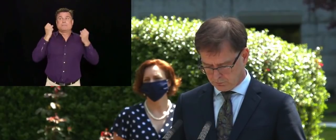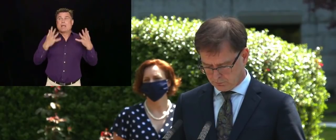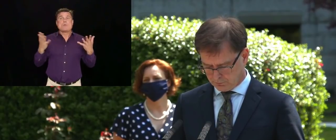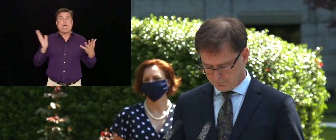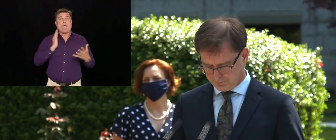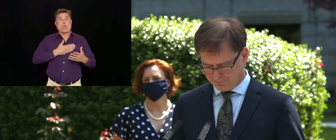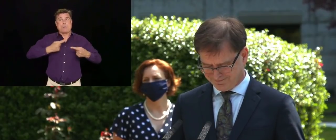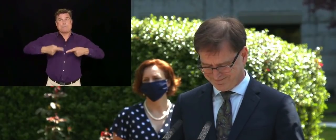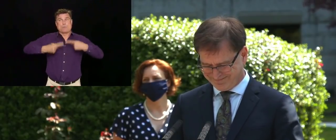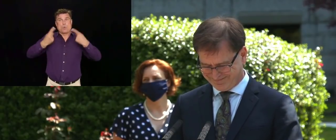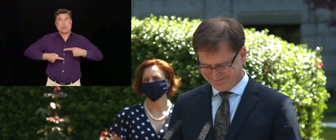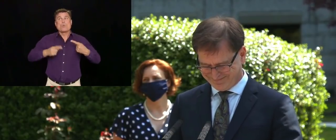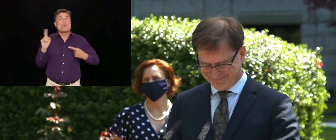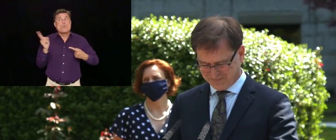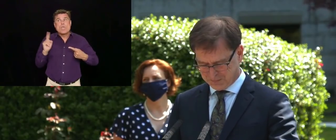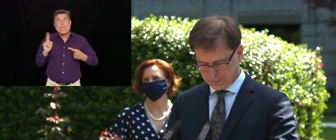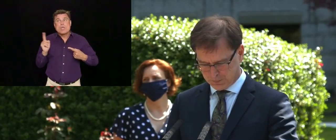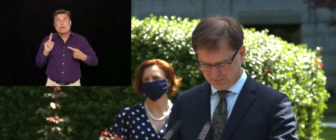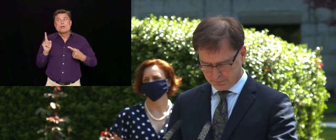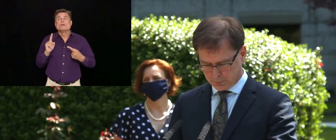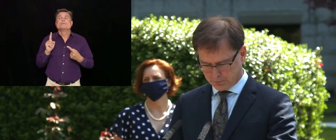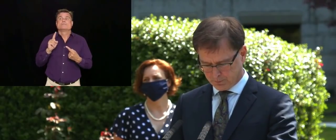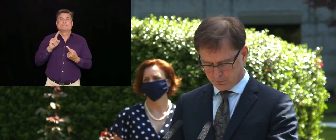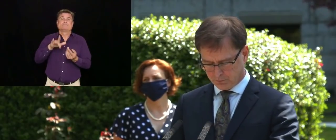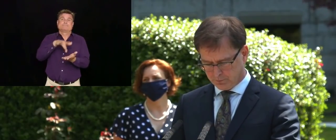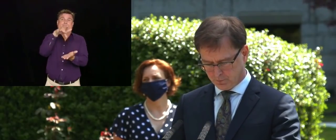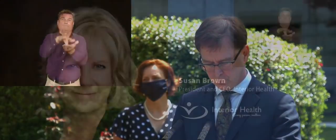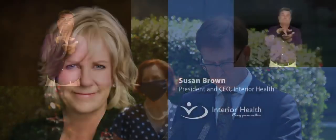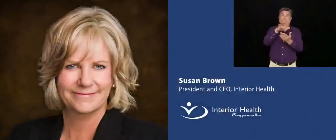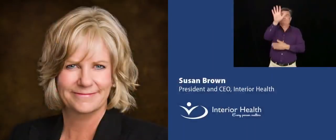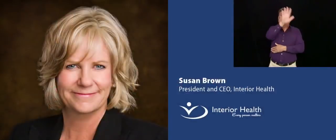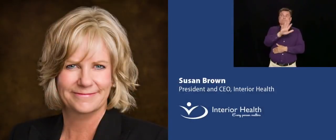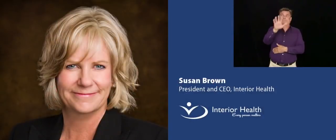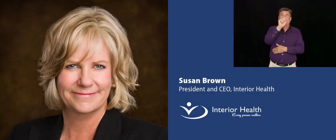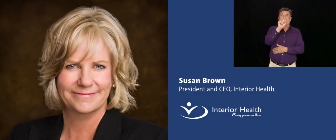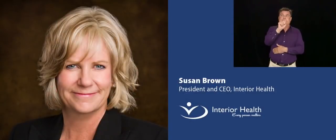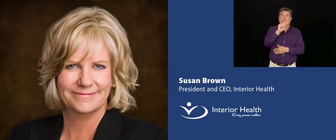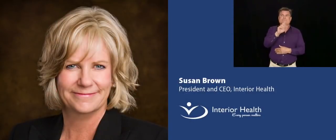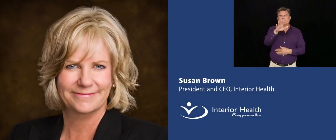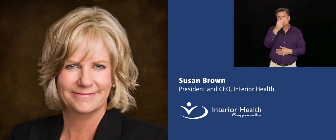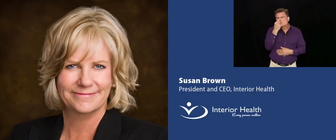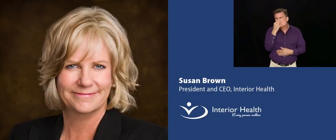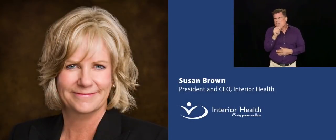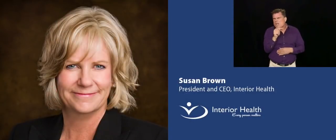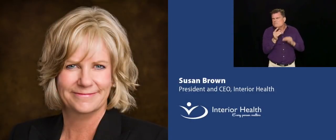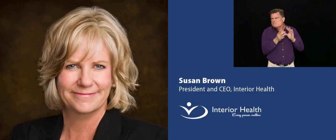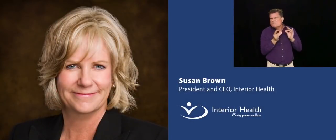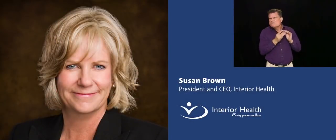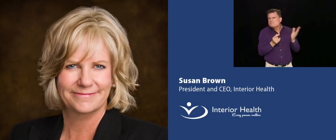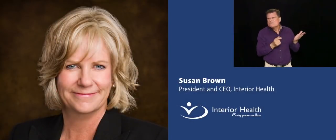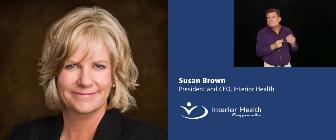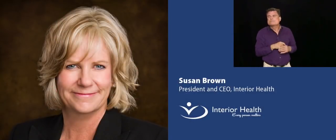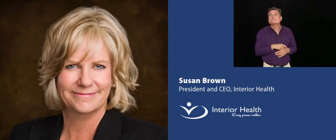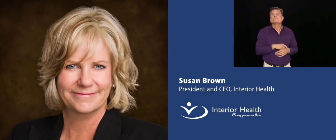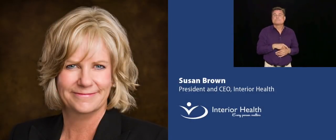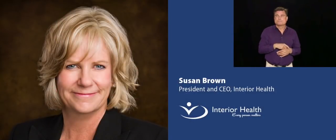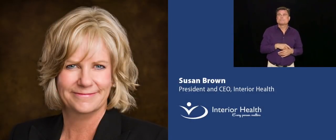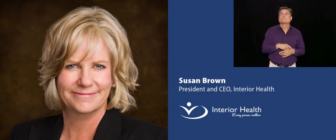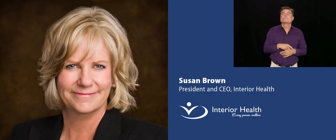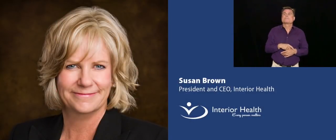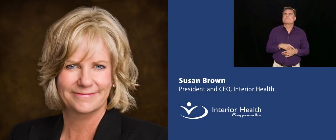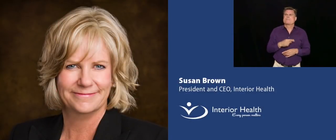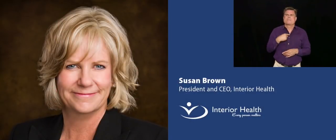I was hoping for your thoughts on the borders as well. Thank you. Thanks, Colton. I think Minister